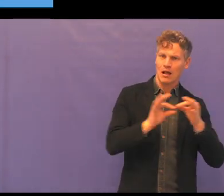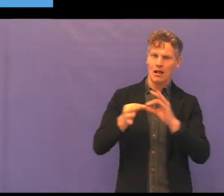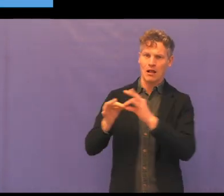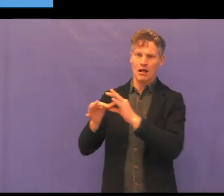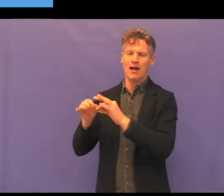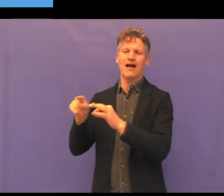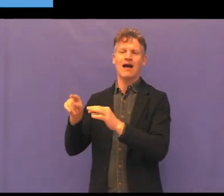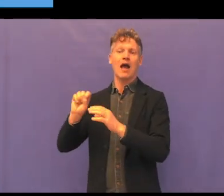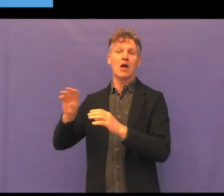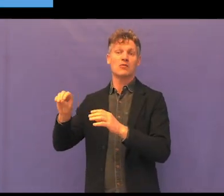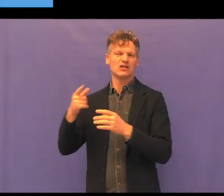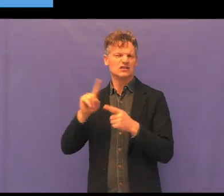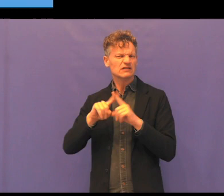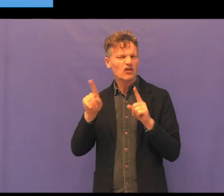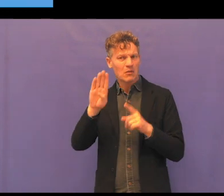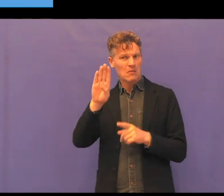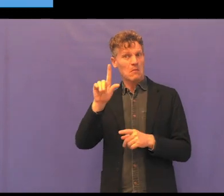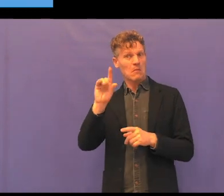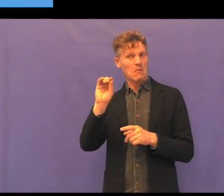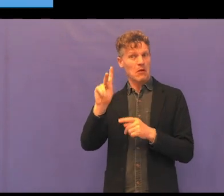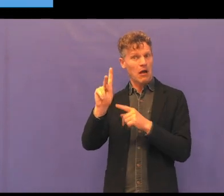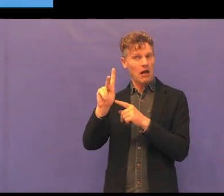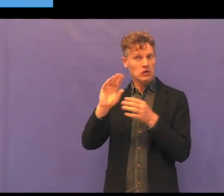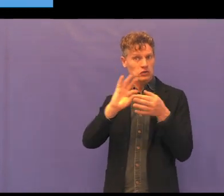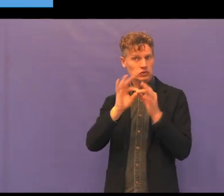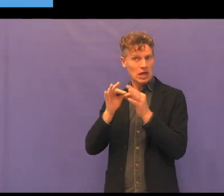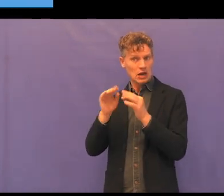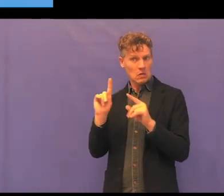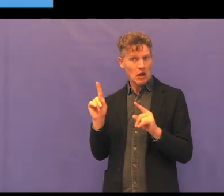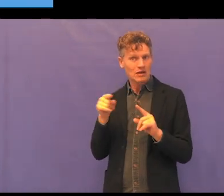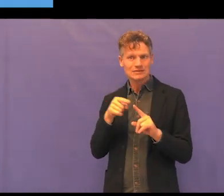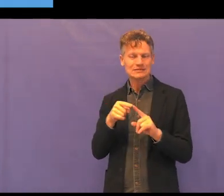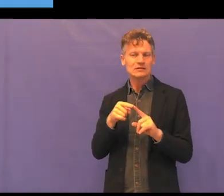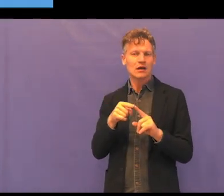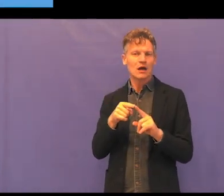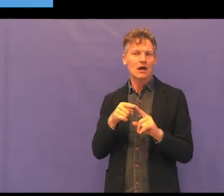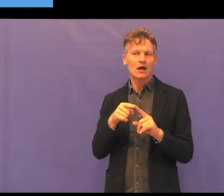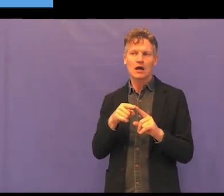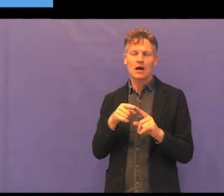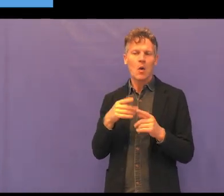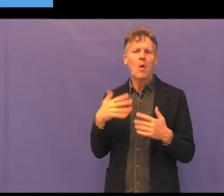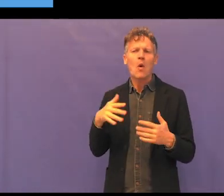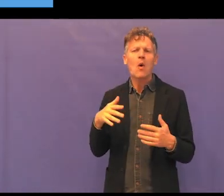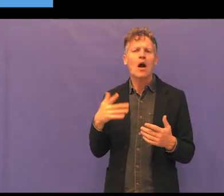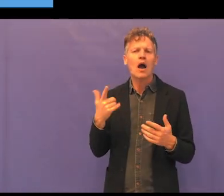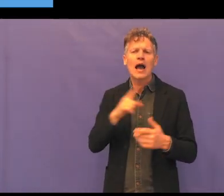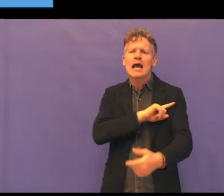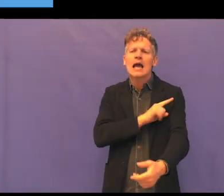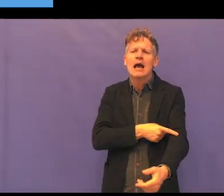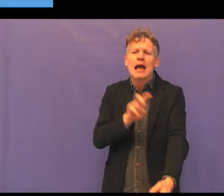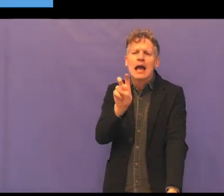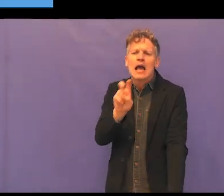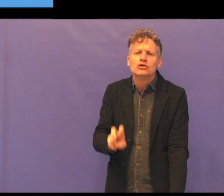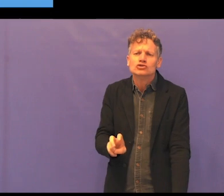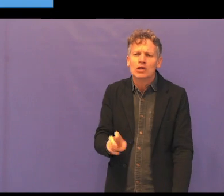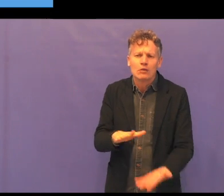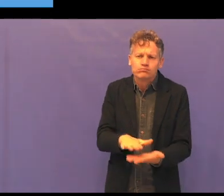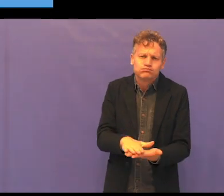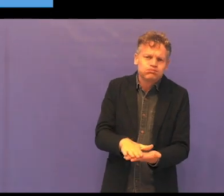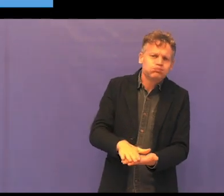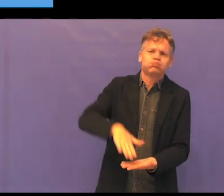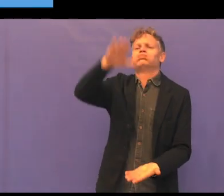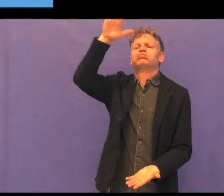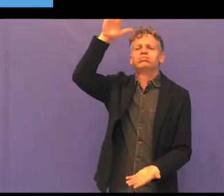its consumption is enormous from the point of view of energy. But you see the idea of some form of